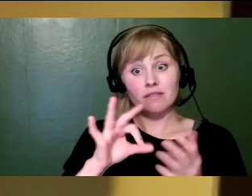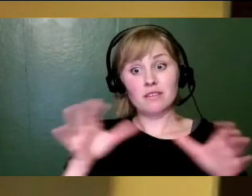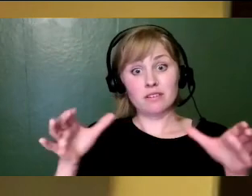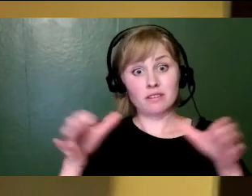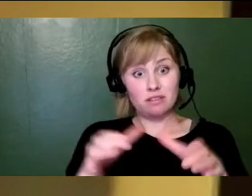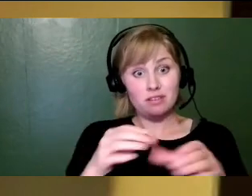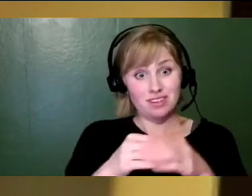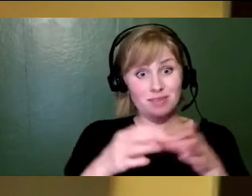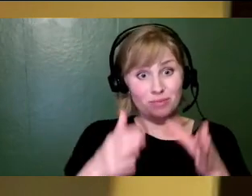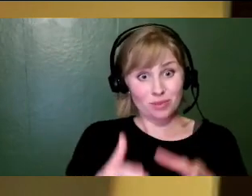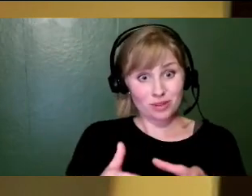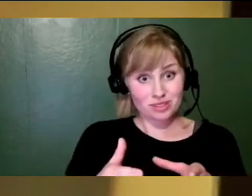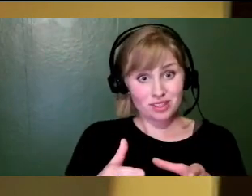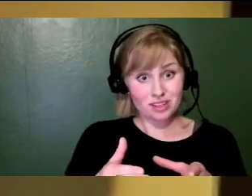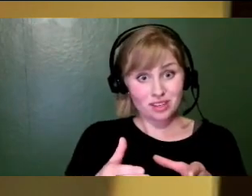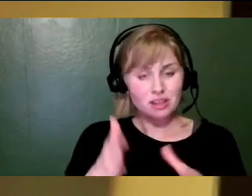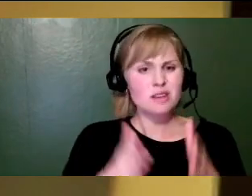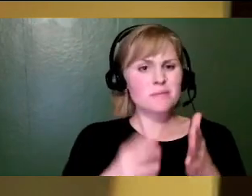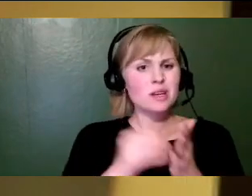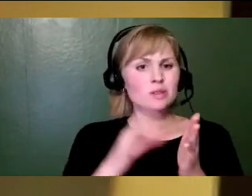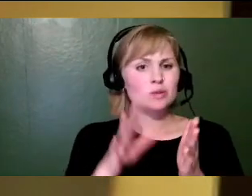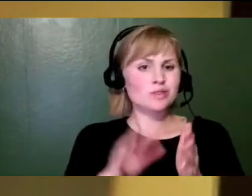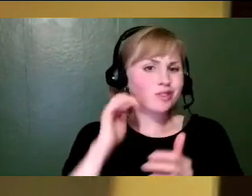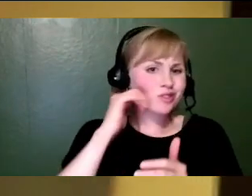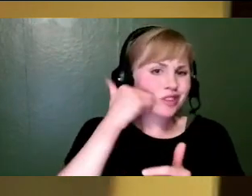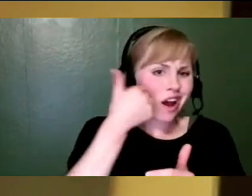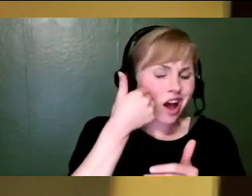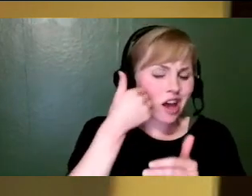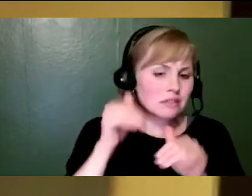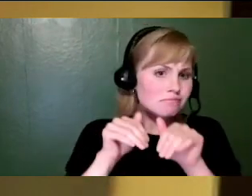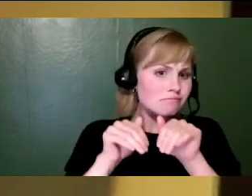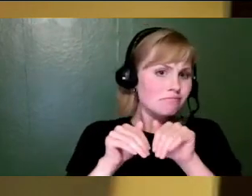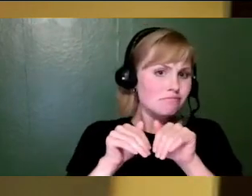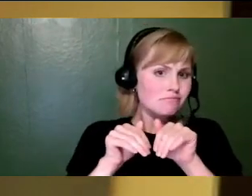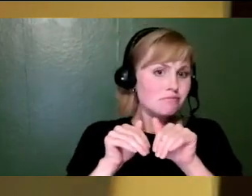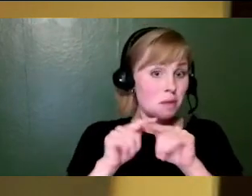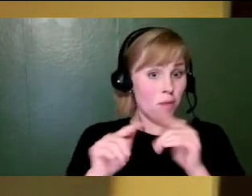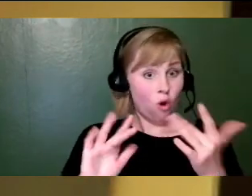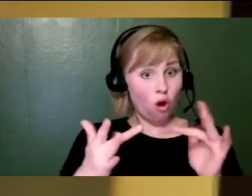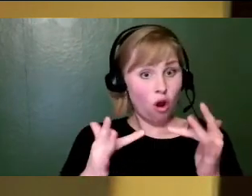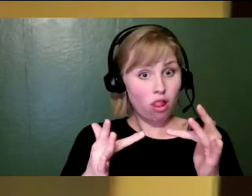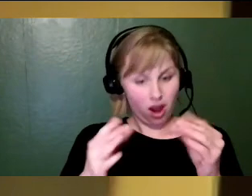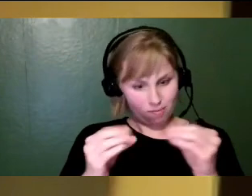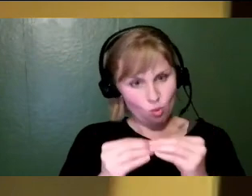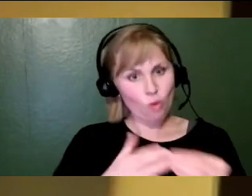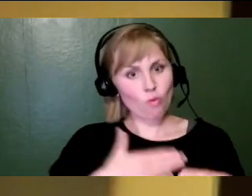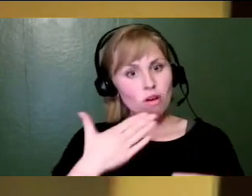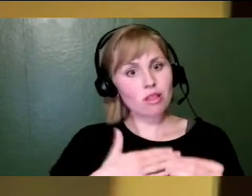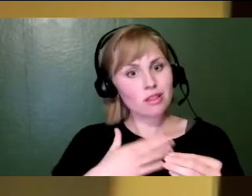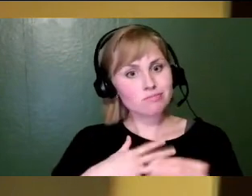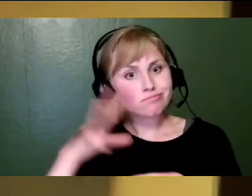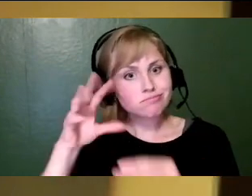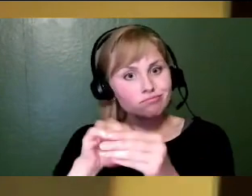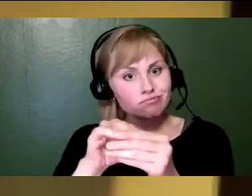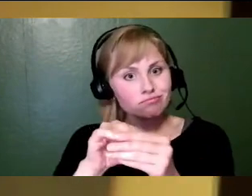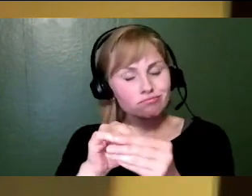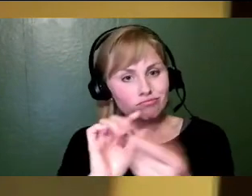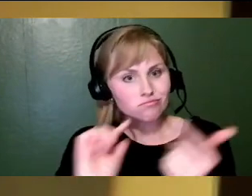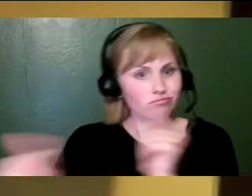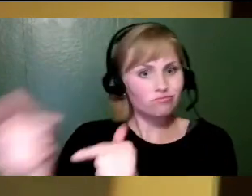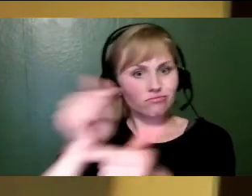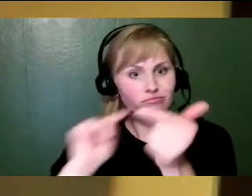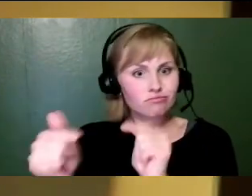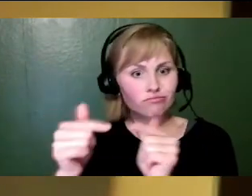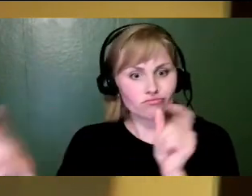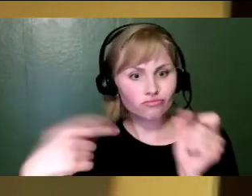contribute, either speaking up literally over Zoom or adding their commentary or posting questions in the chat. And it's been a great way